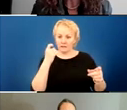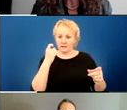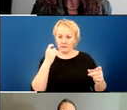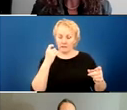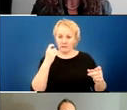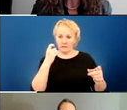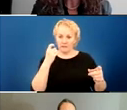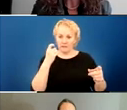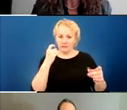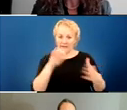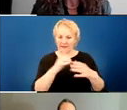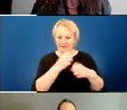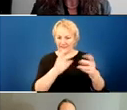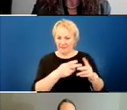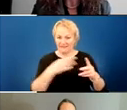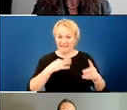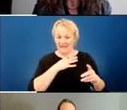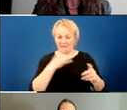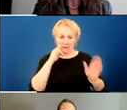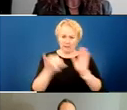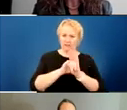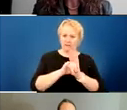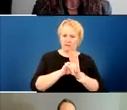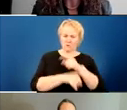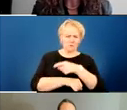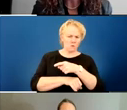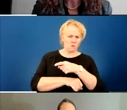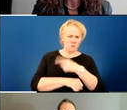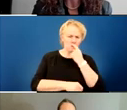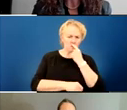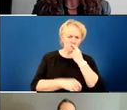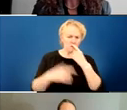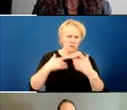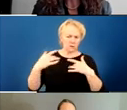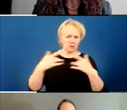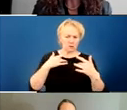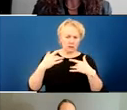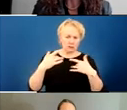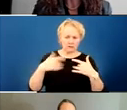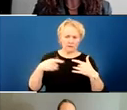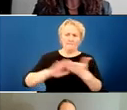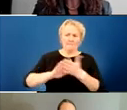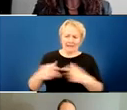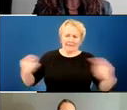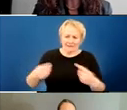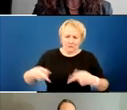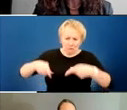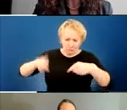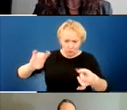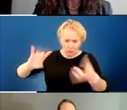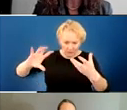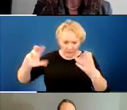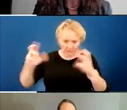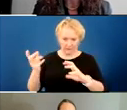shelter staff had identified that they had concerns about you know, injuries that he had had during